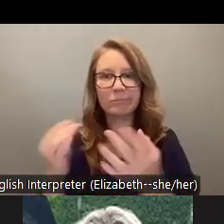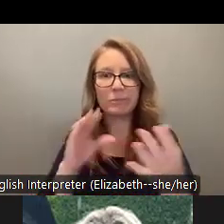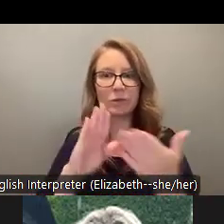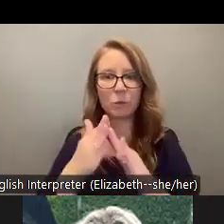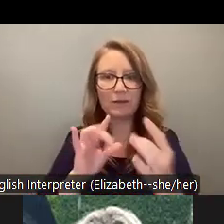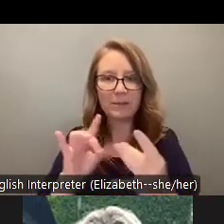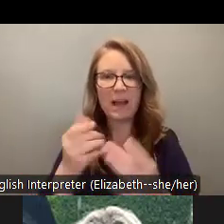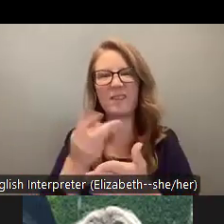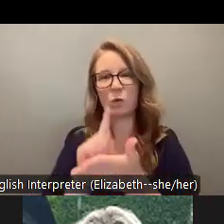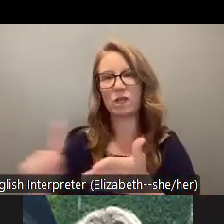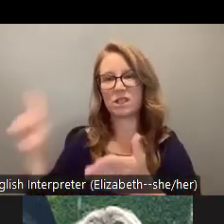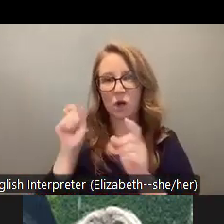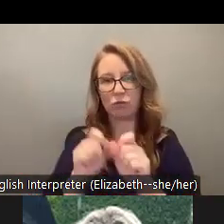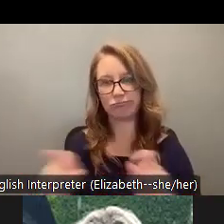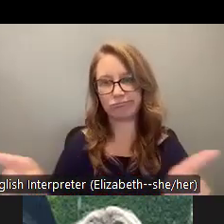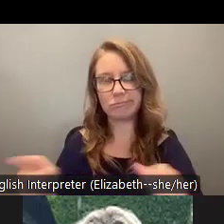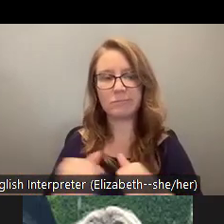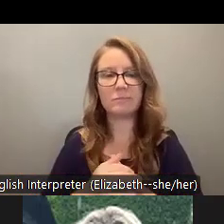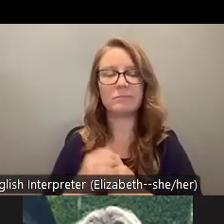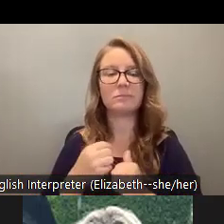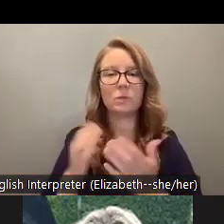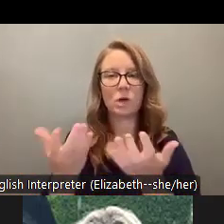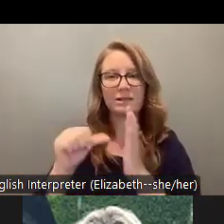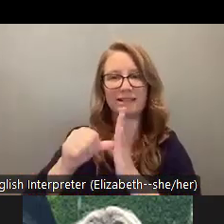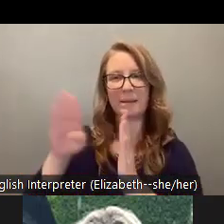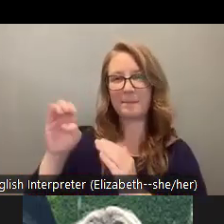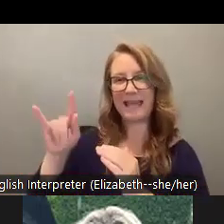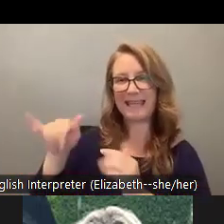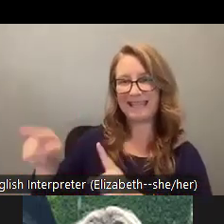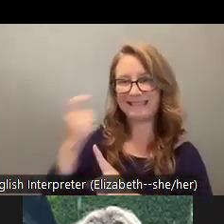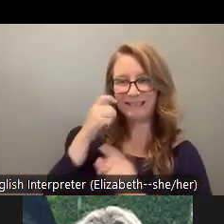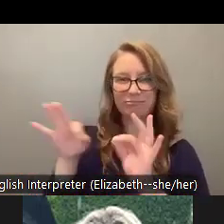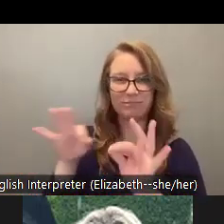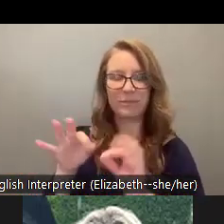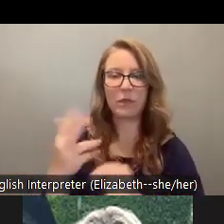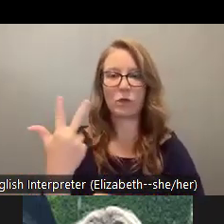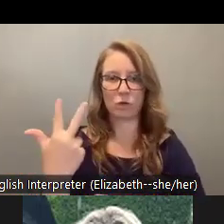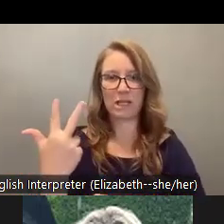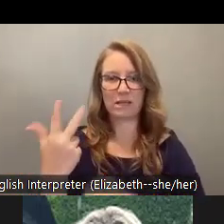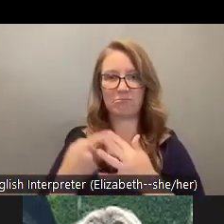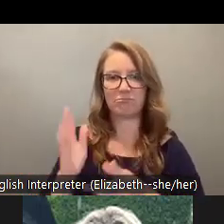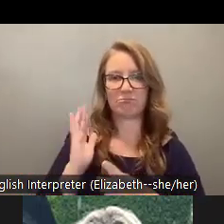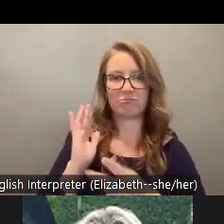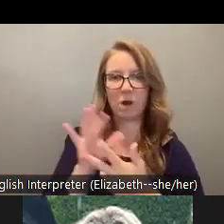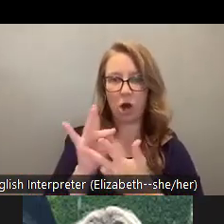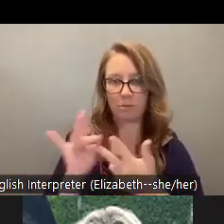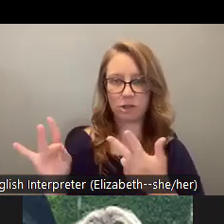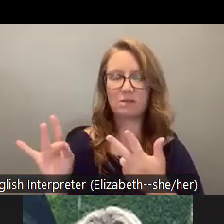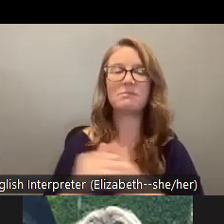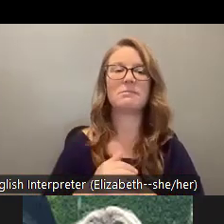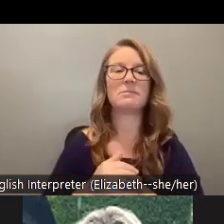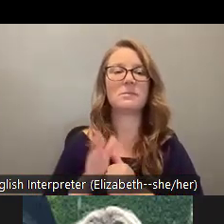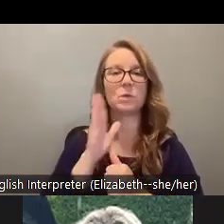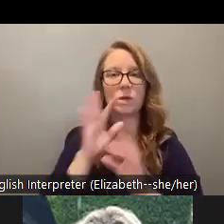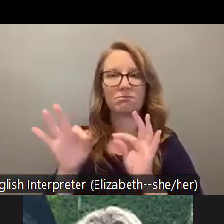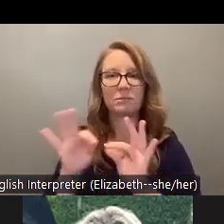and basically just highlighting, as Becky was saying, the 3 original options, and then more so going over the one